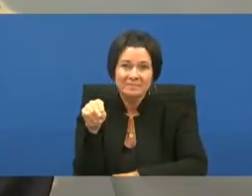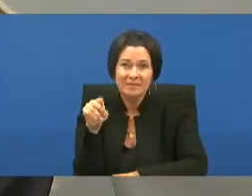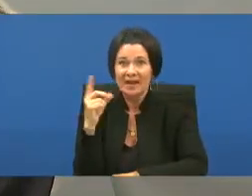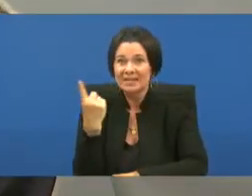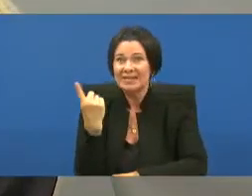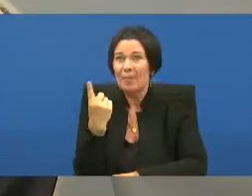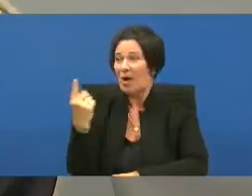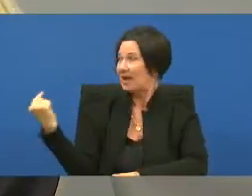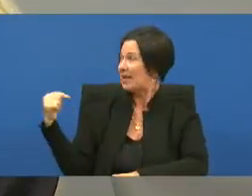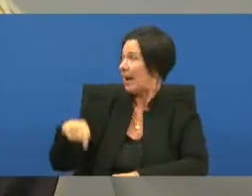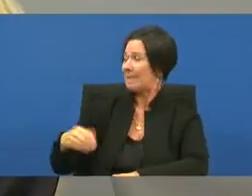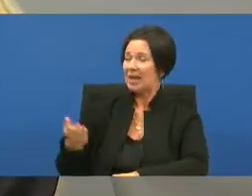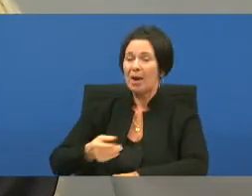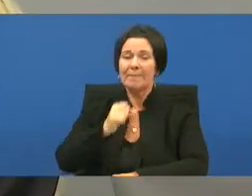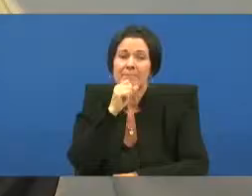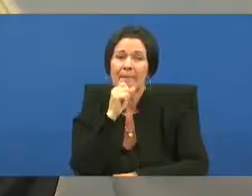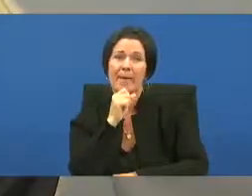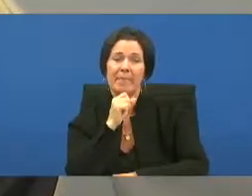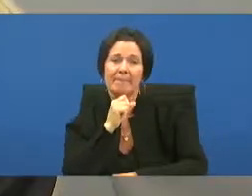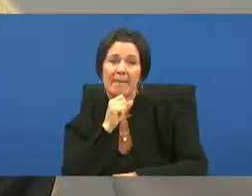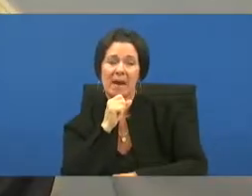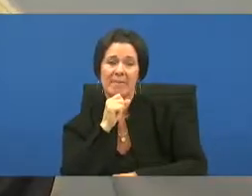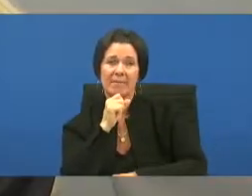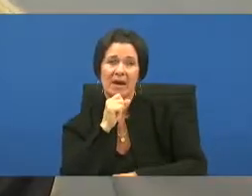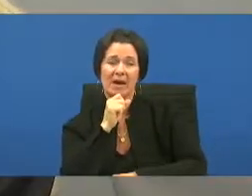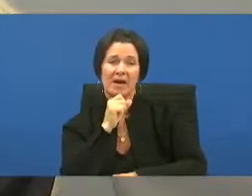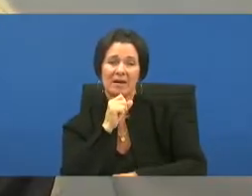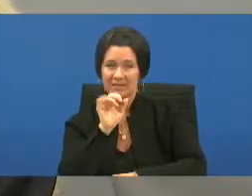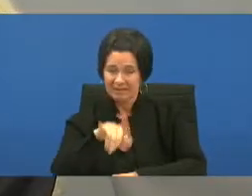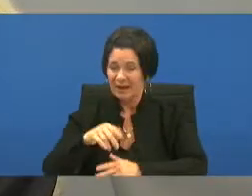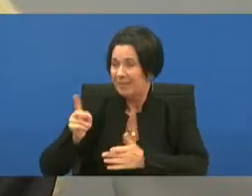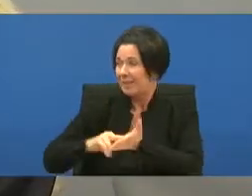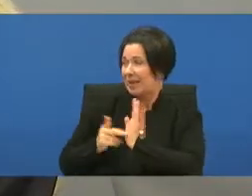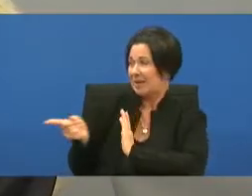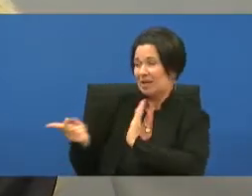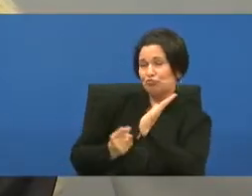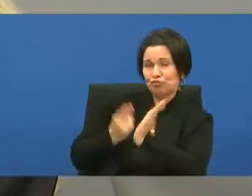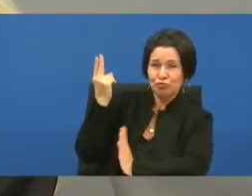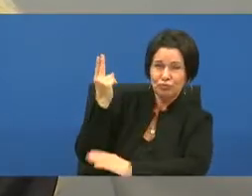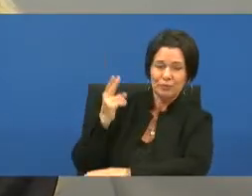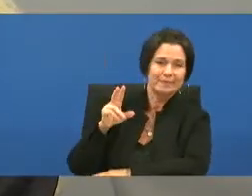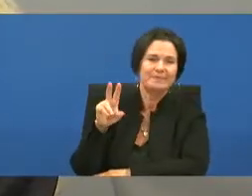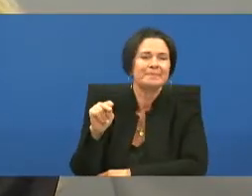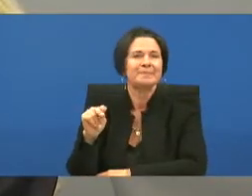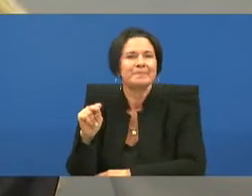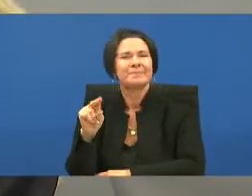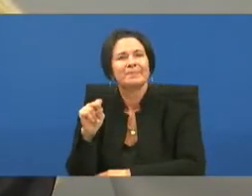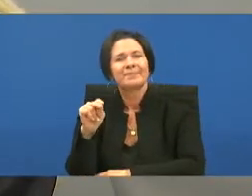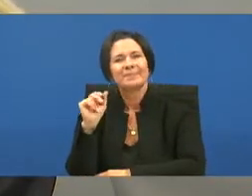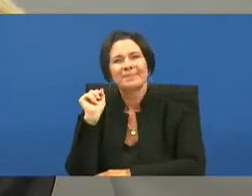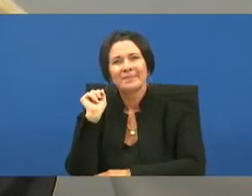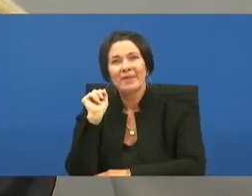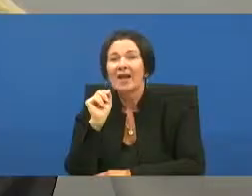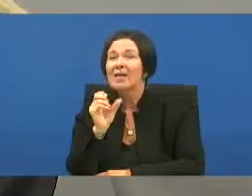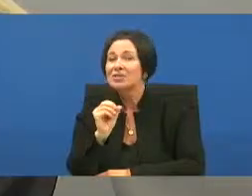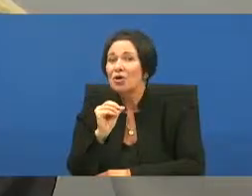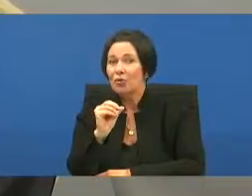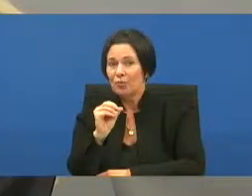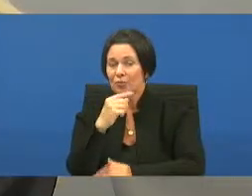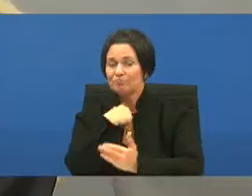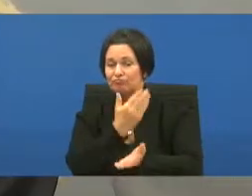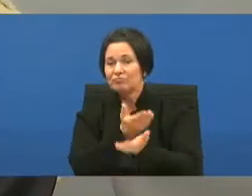microphone, that doesn't make it true either. So I assure you that what you should do is go and seek facts for